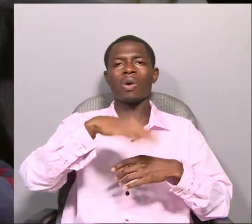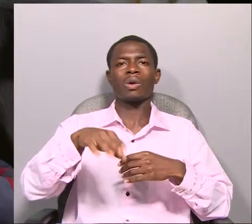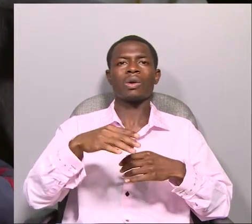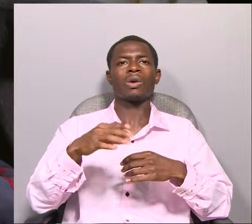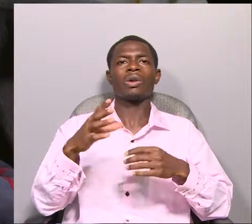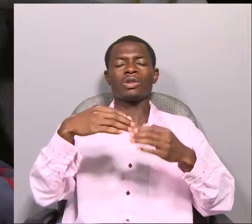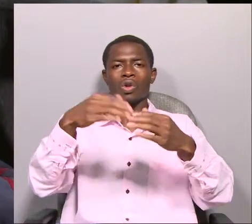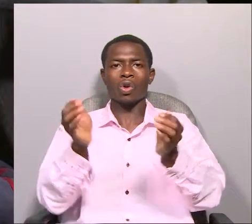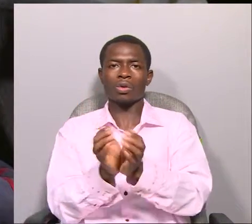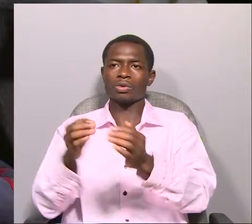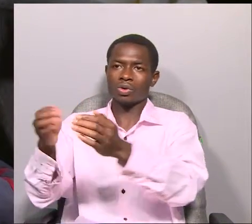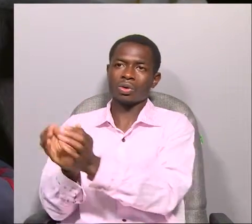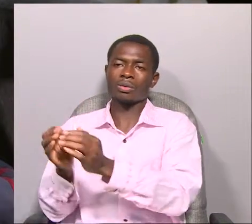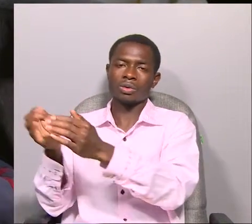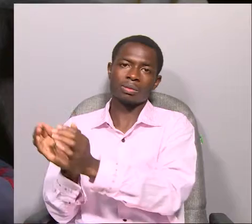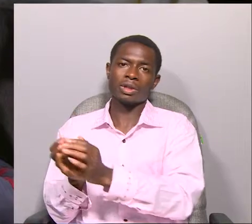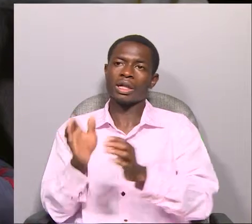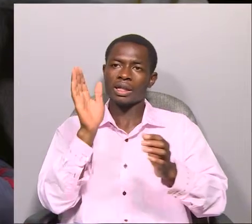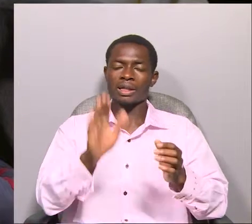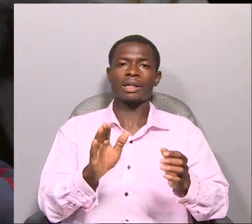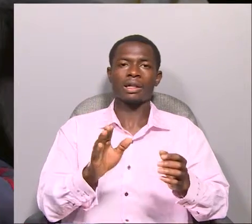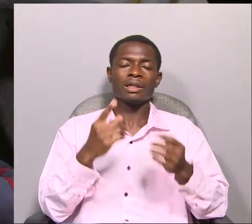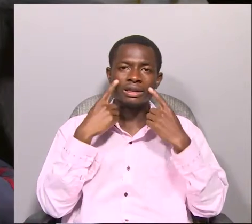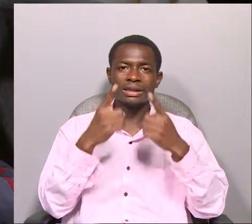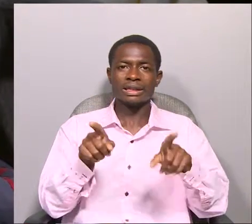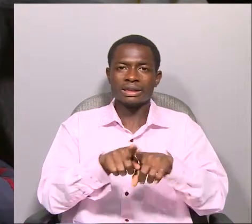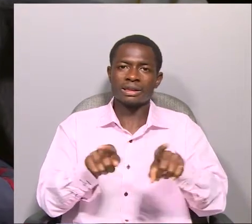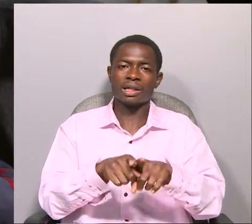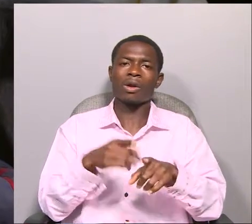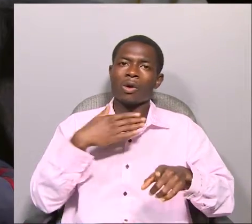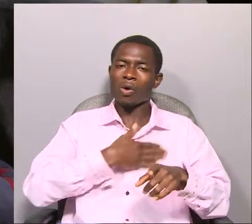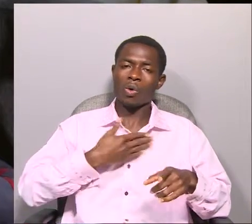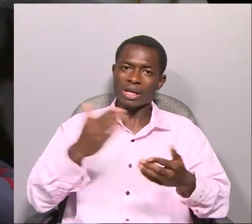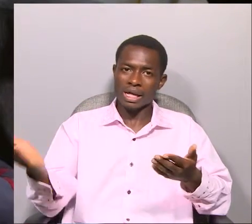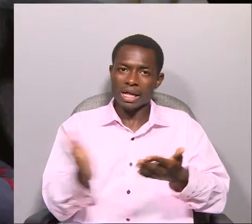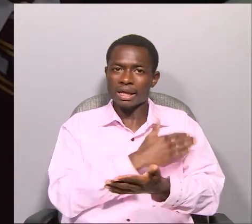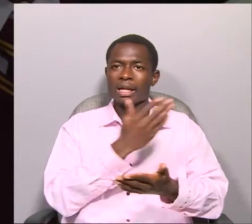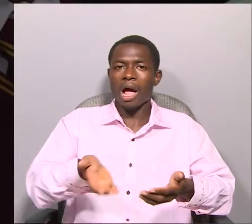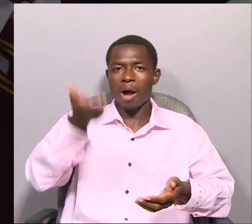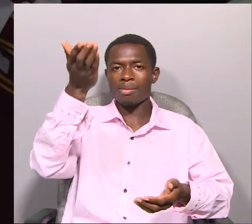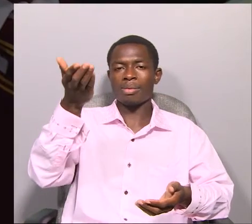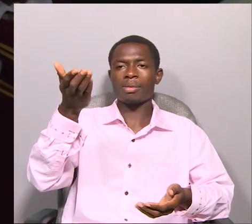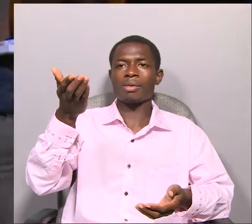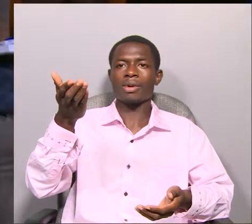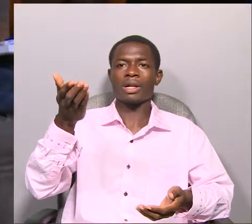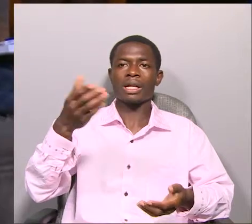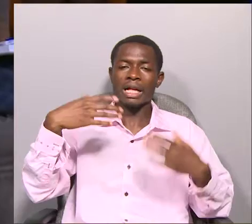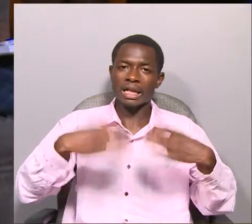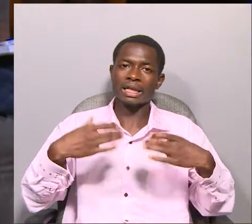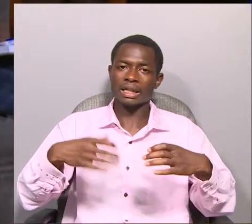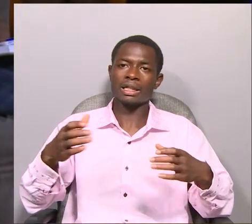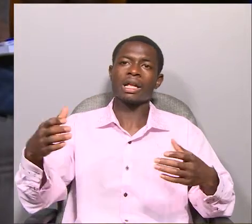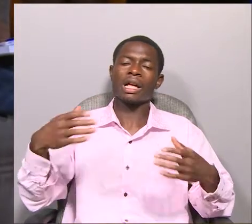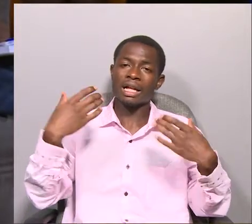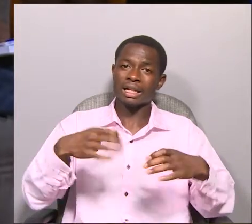small-scale farmers who will benefit, we will have resuscitated the industry. We will have given livelihood